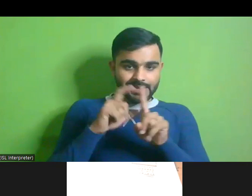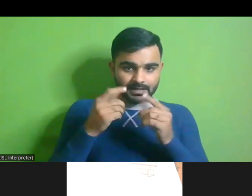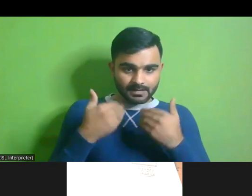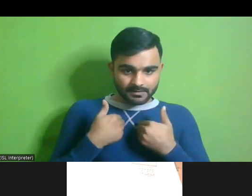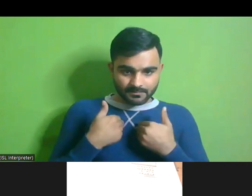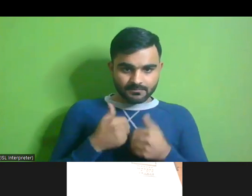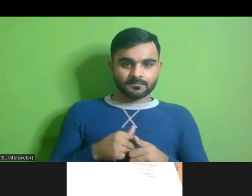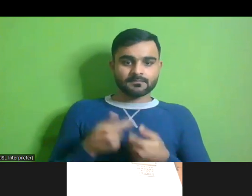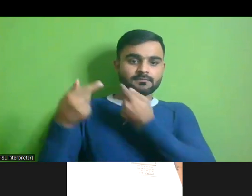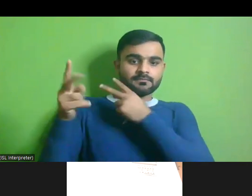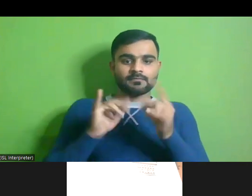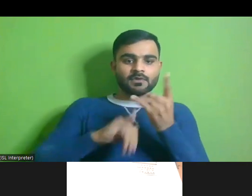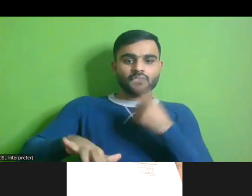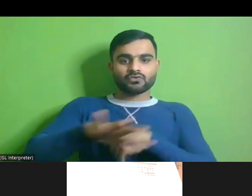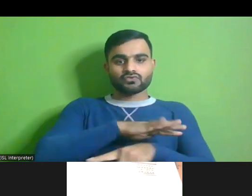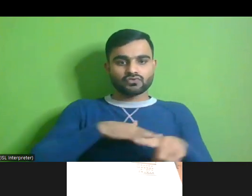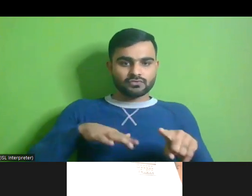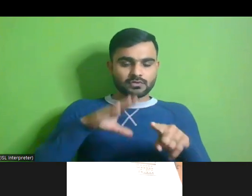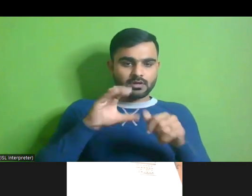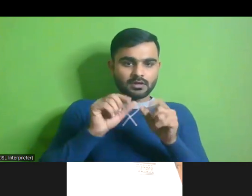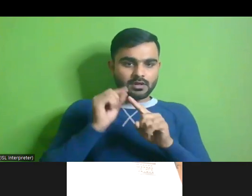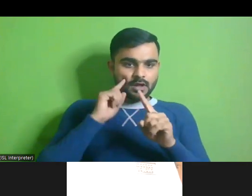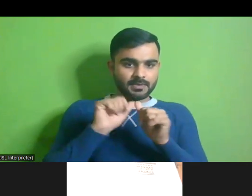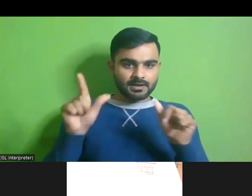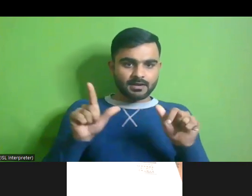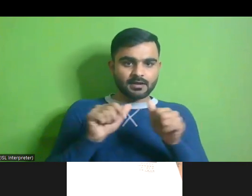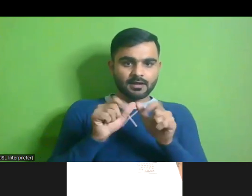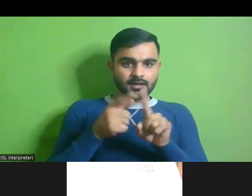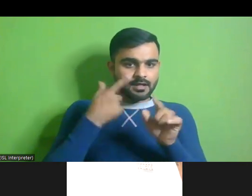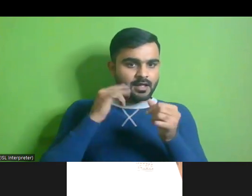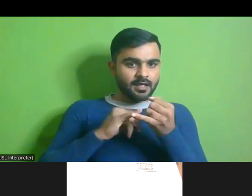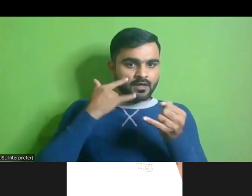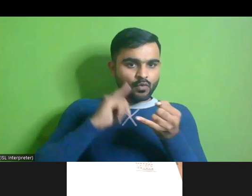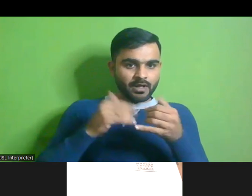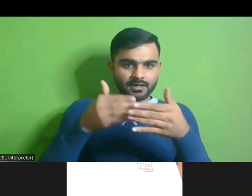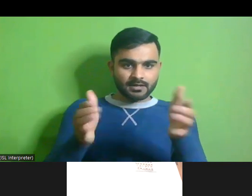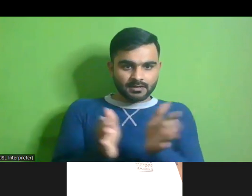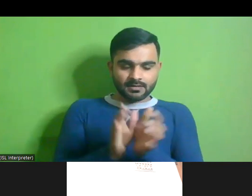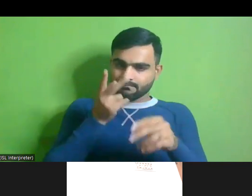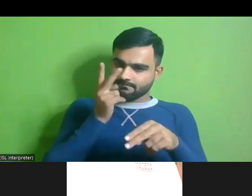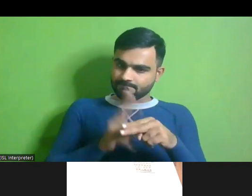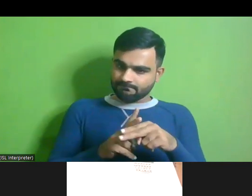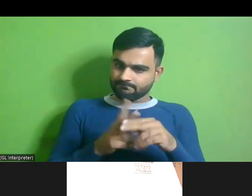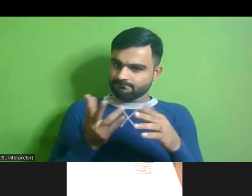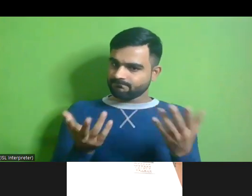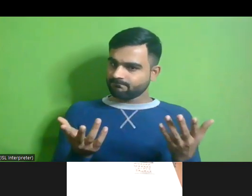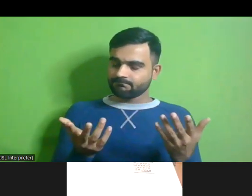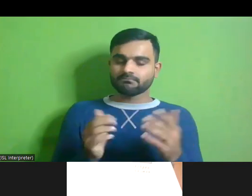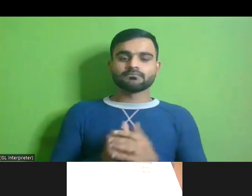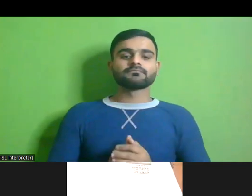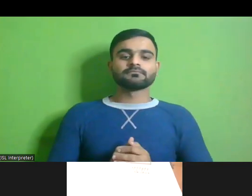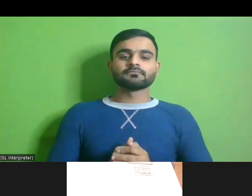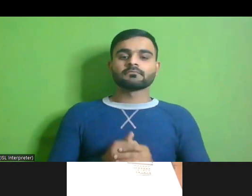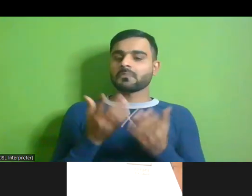and bring back social capital to the Adivasi communities, and but still it did not